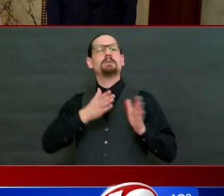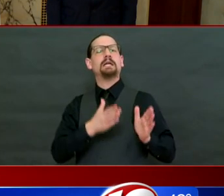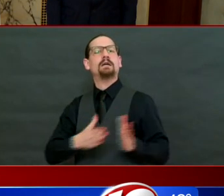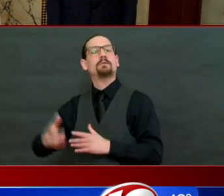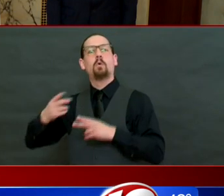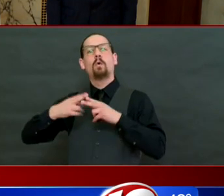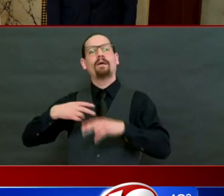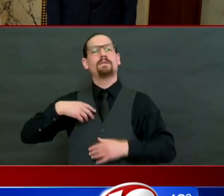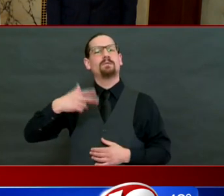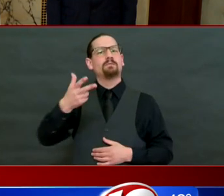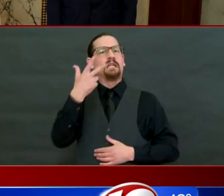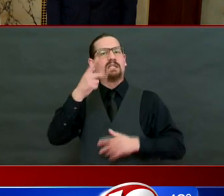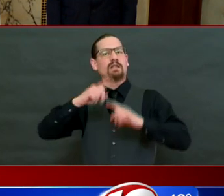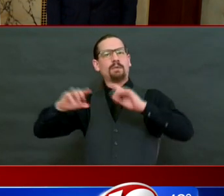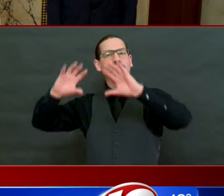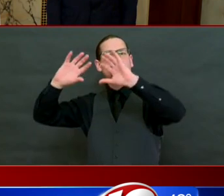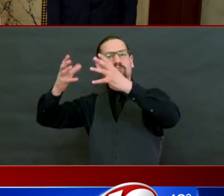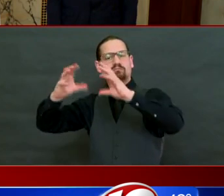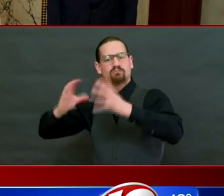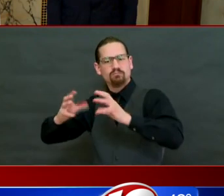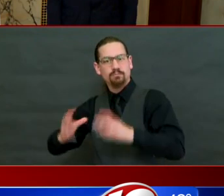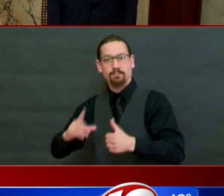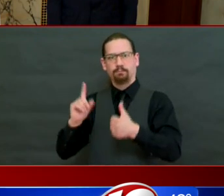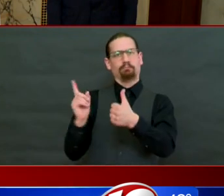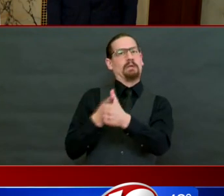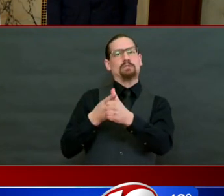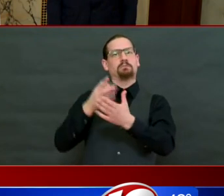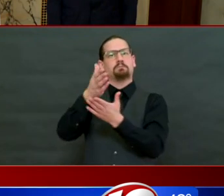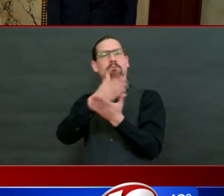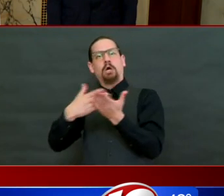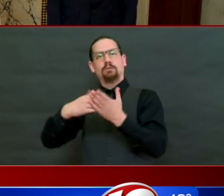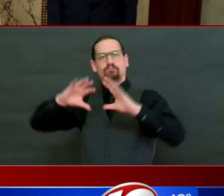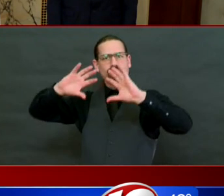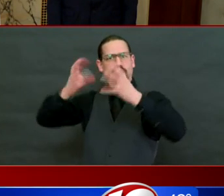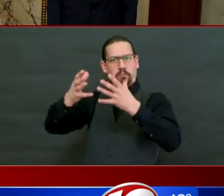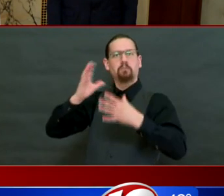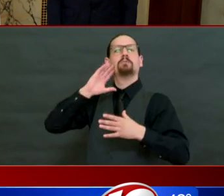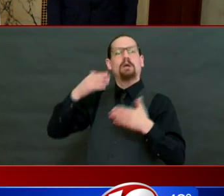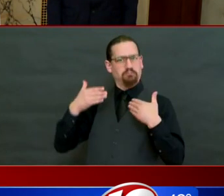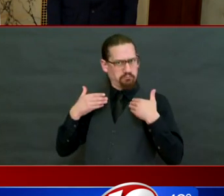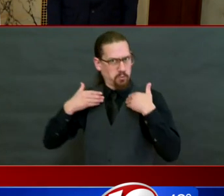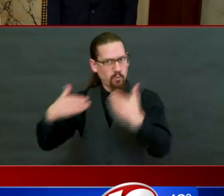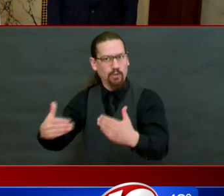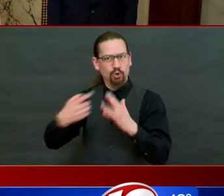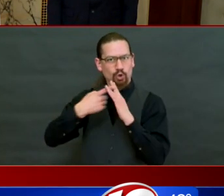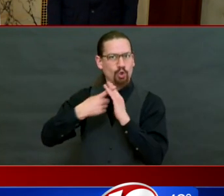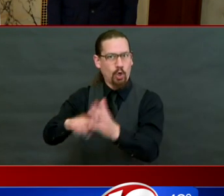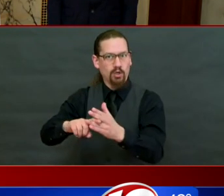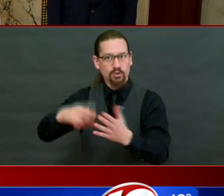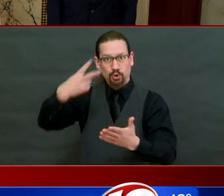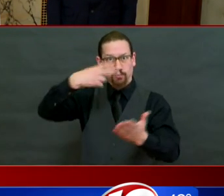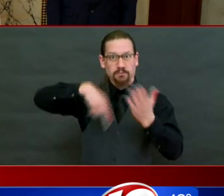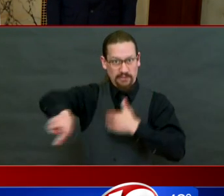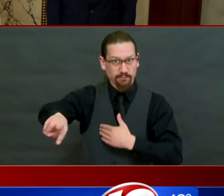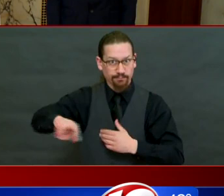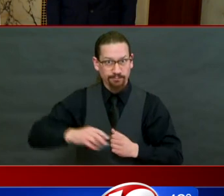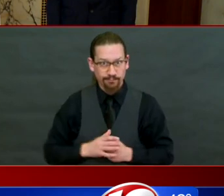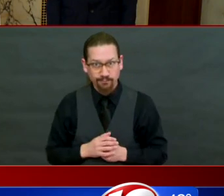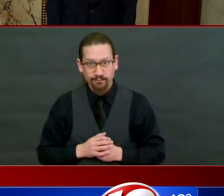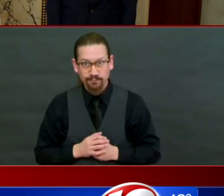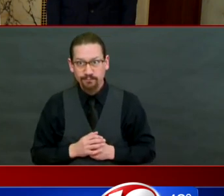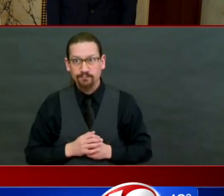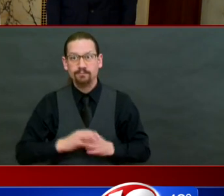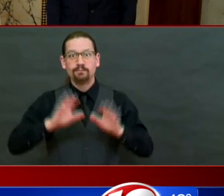construction. So you may be hearing, like New York announced over the weekend, they're going to start with reopening manufacturing. Well, we